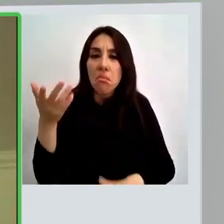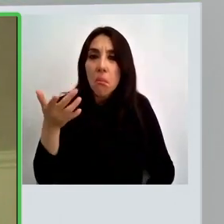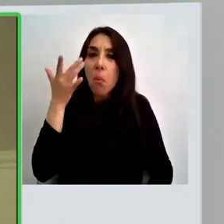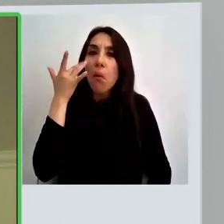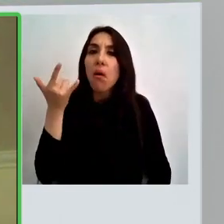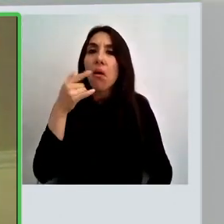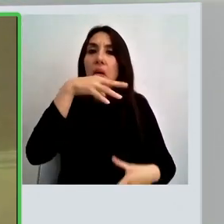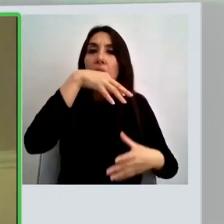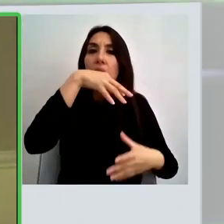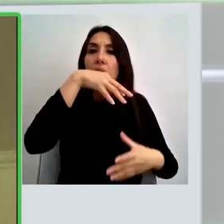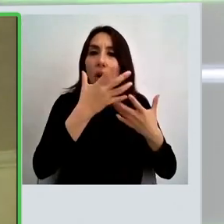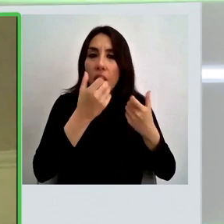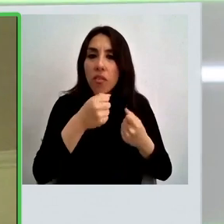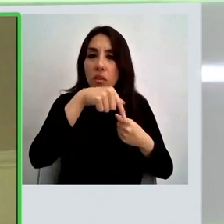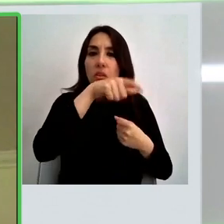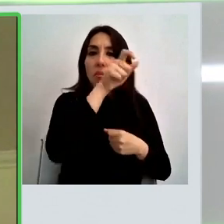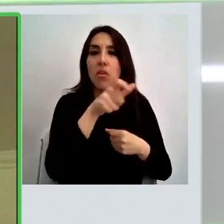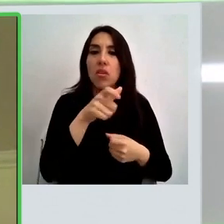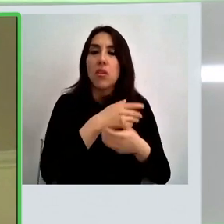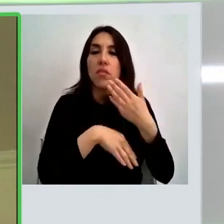the workforce itself